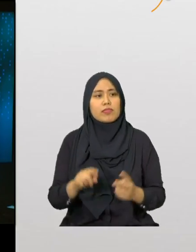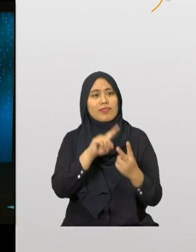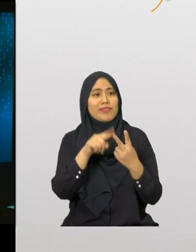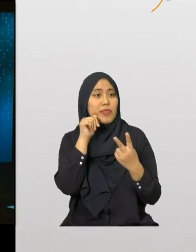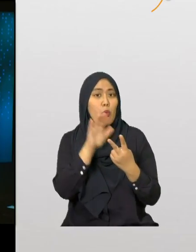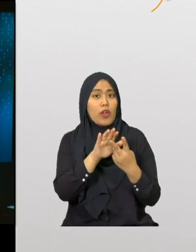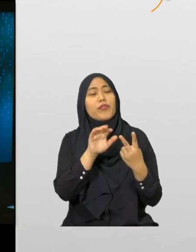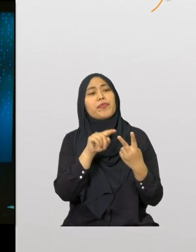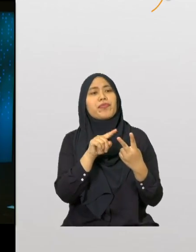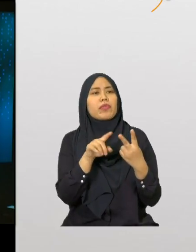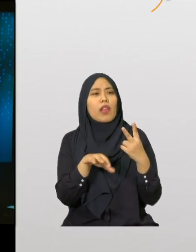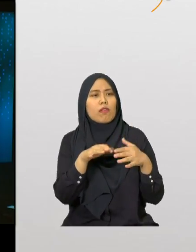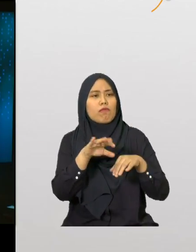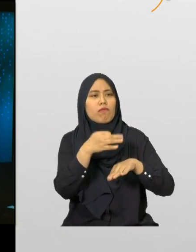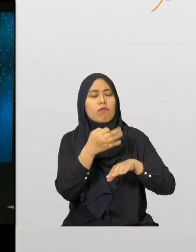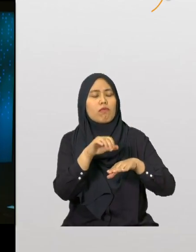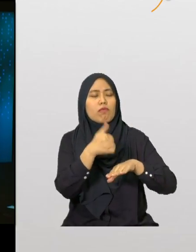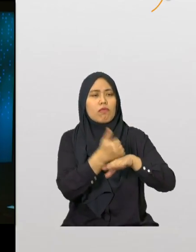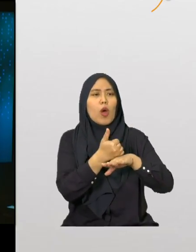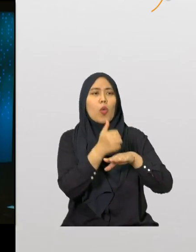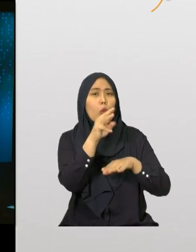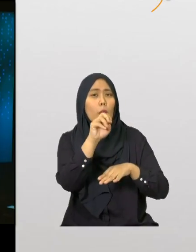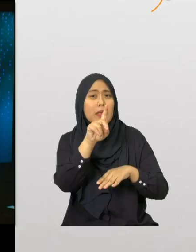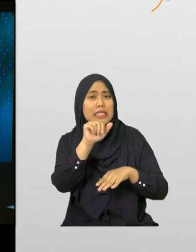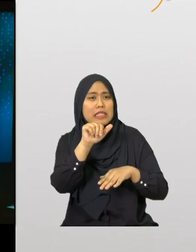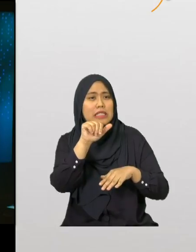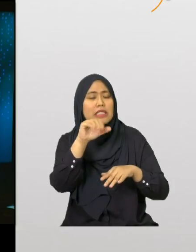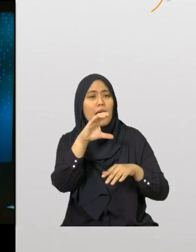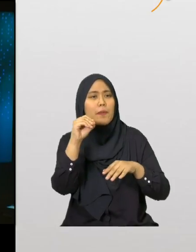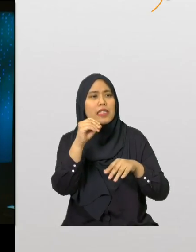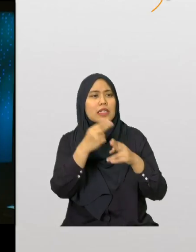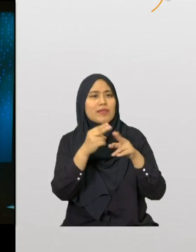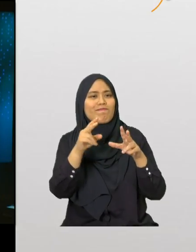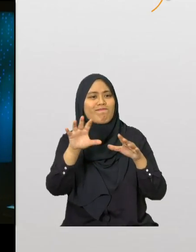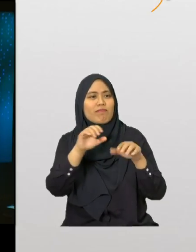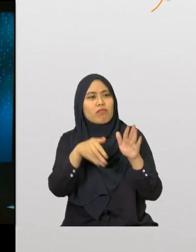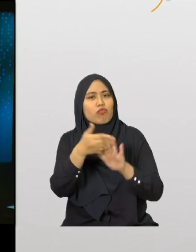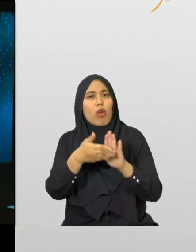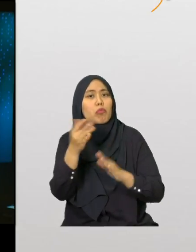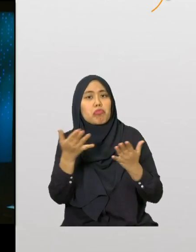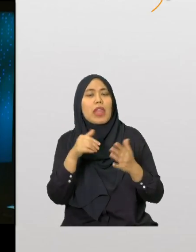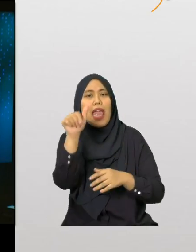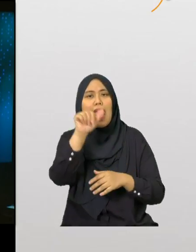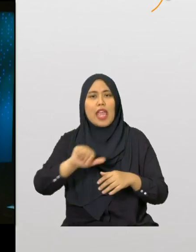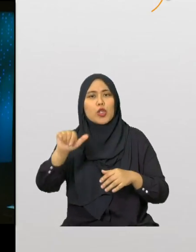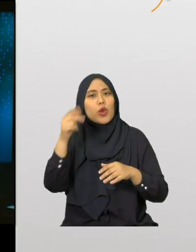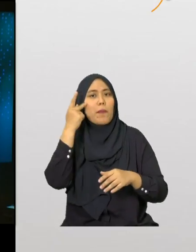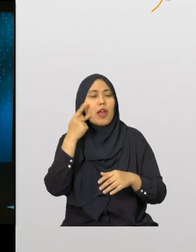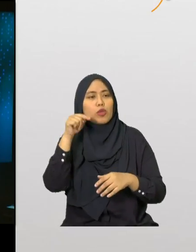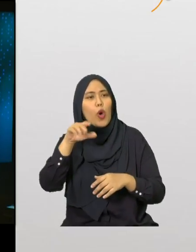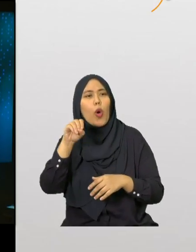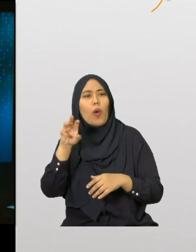Roshni founded a media company that operates the AsianParent.com. It's a website which is popular with many Singaporean